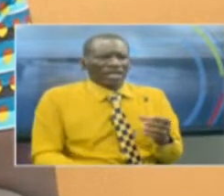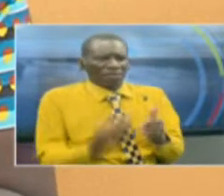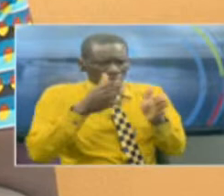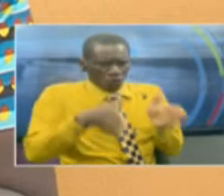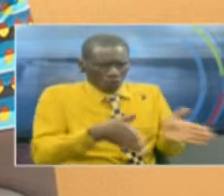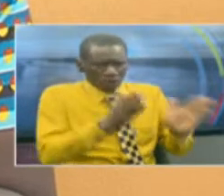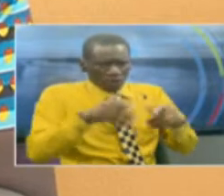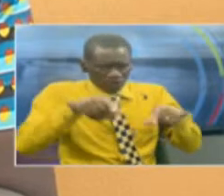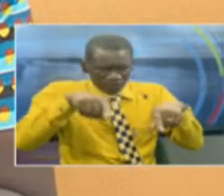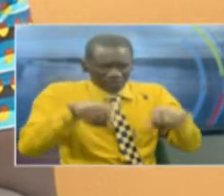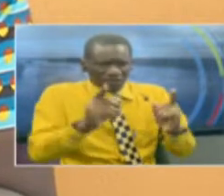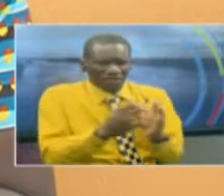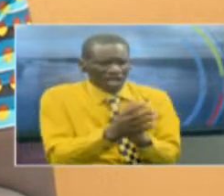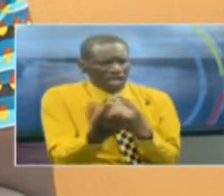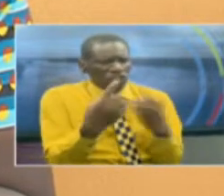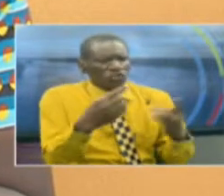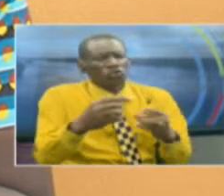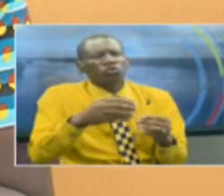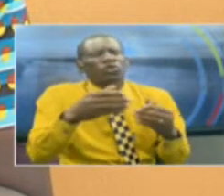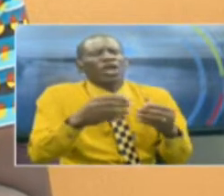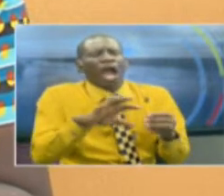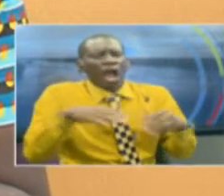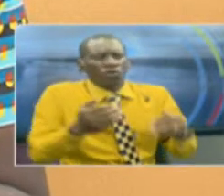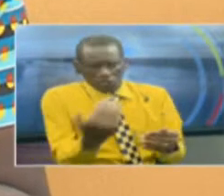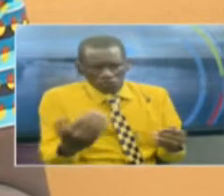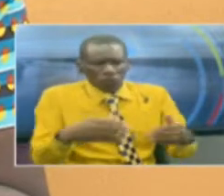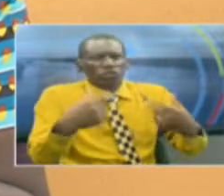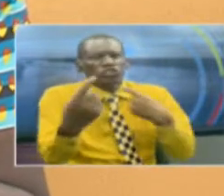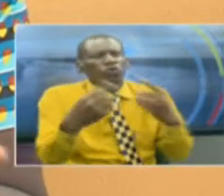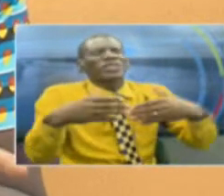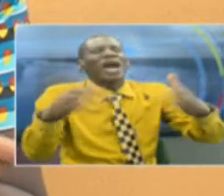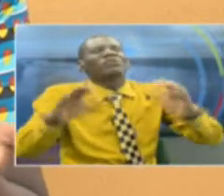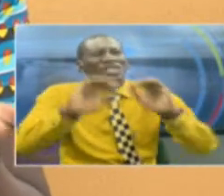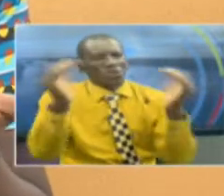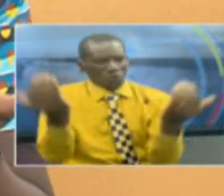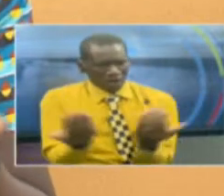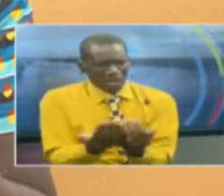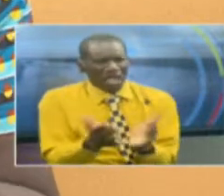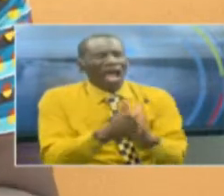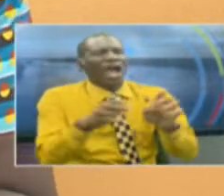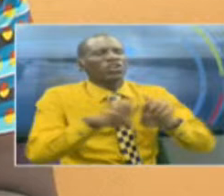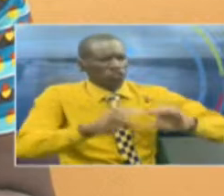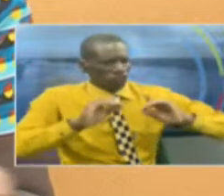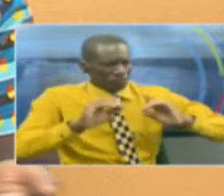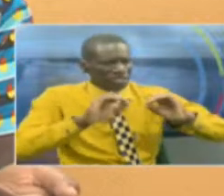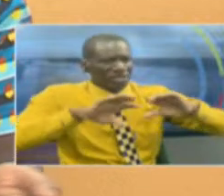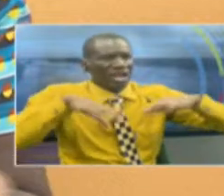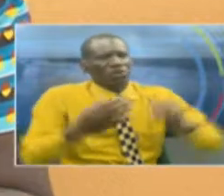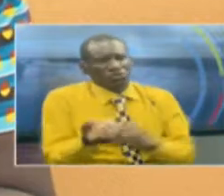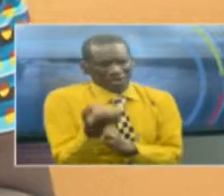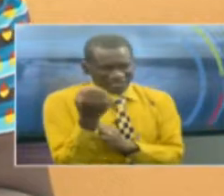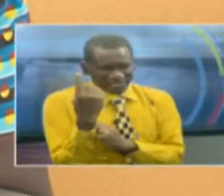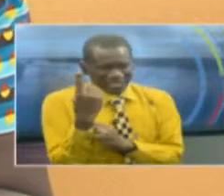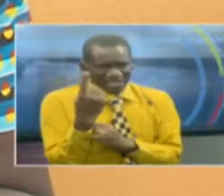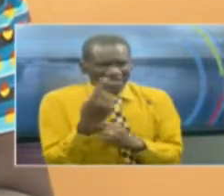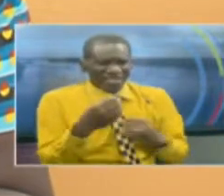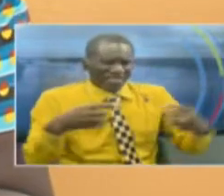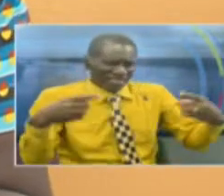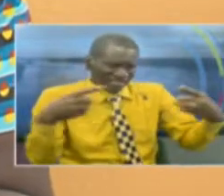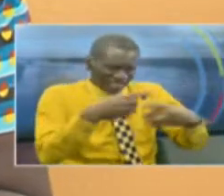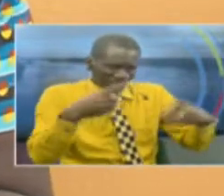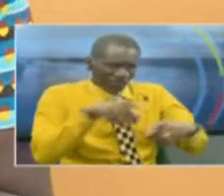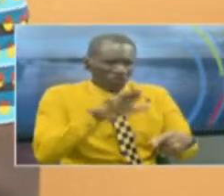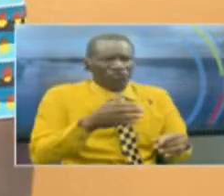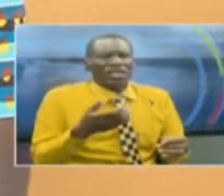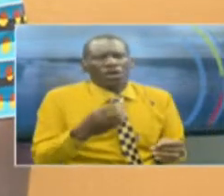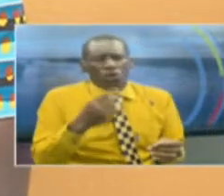can be exposed to the outside world completely, as well as being trained to understand the inner dynamics of their own